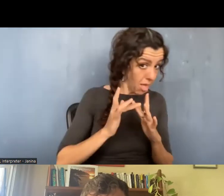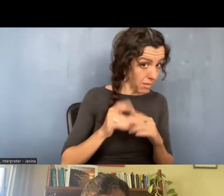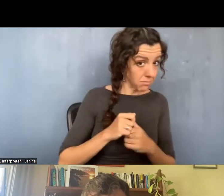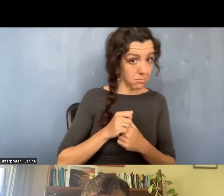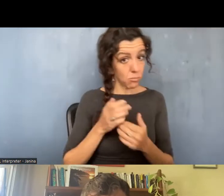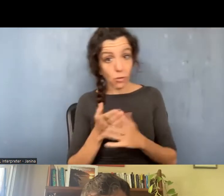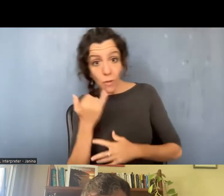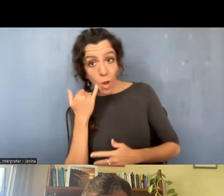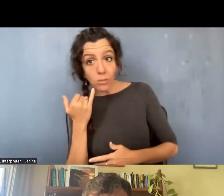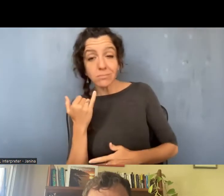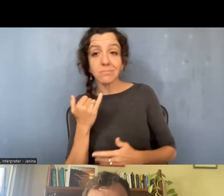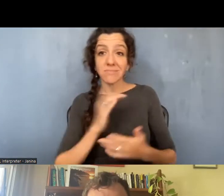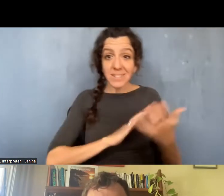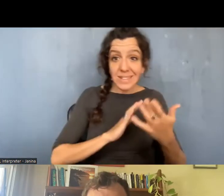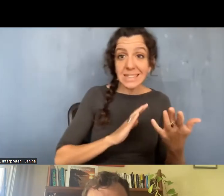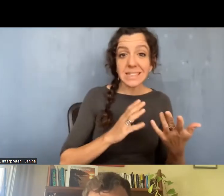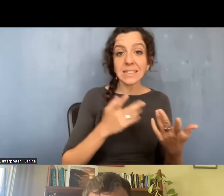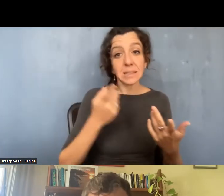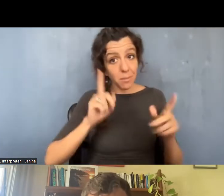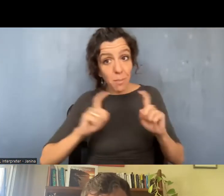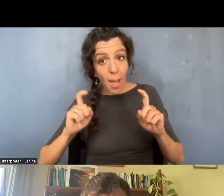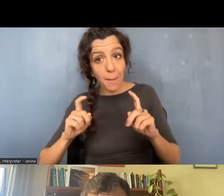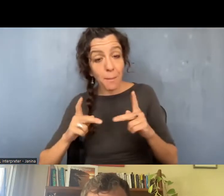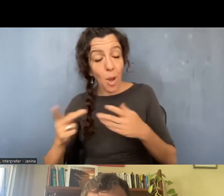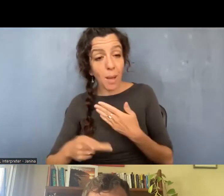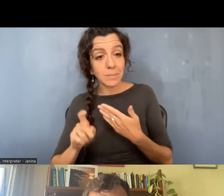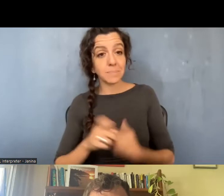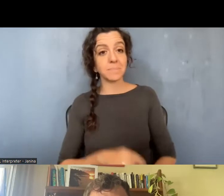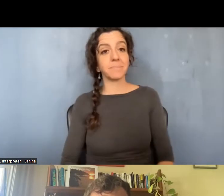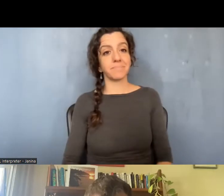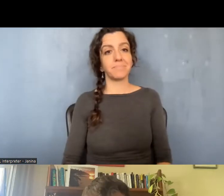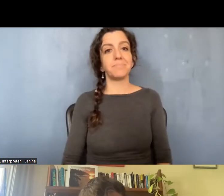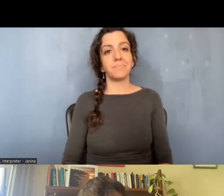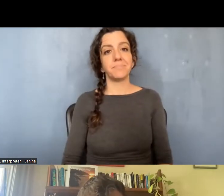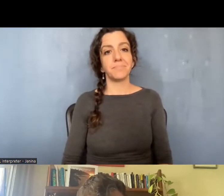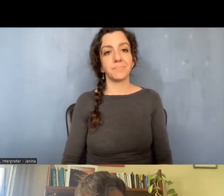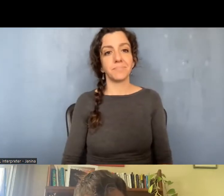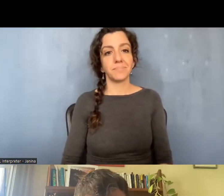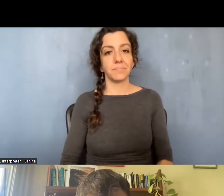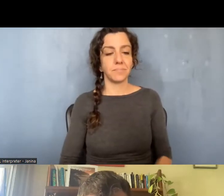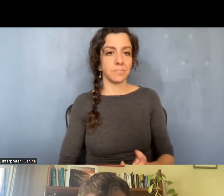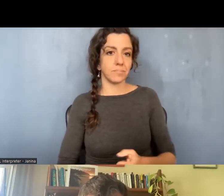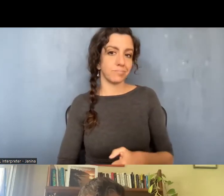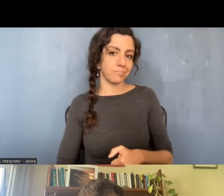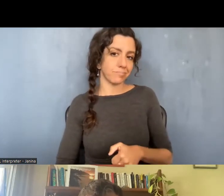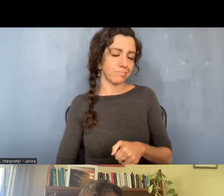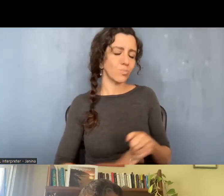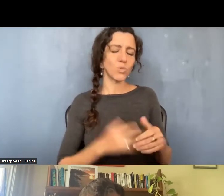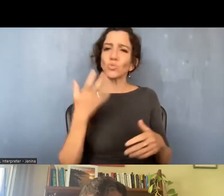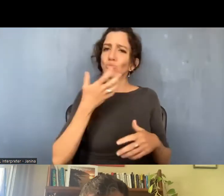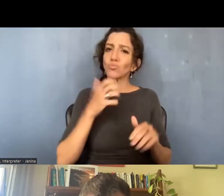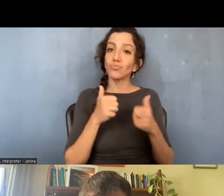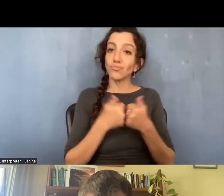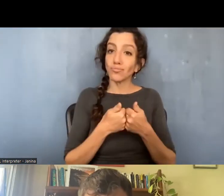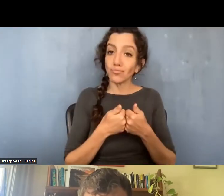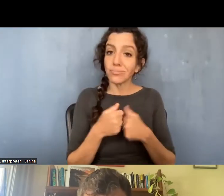the phone? Will there be pilot programs? Next slide. This is a challenge. People